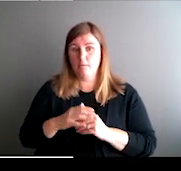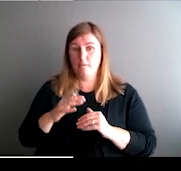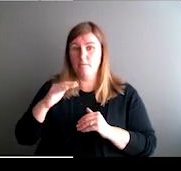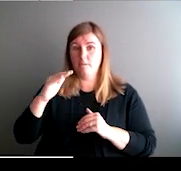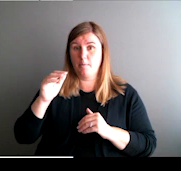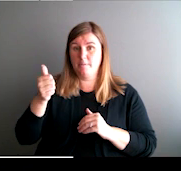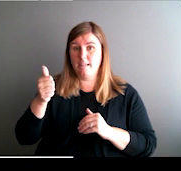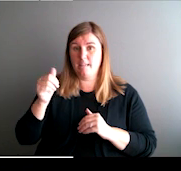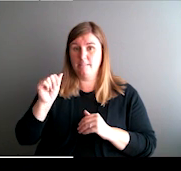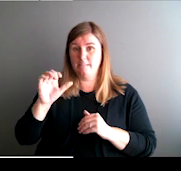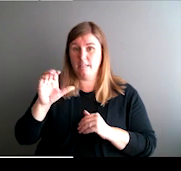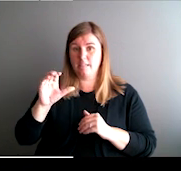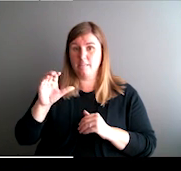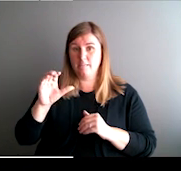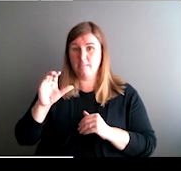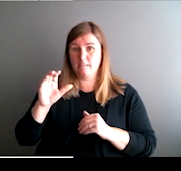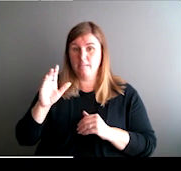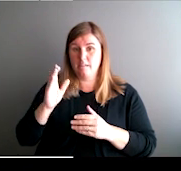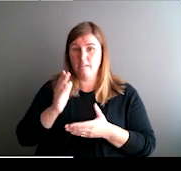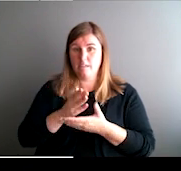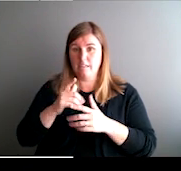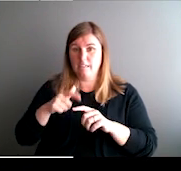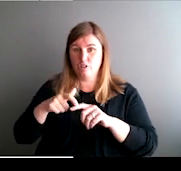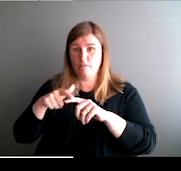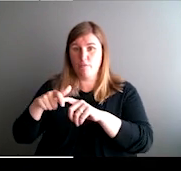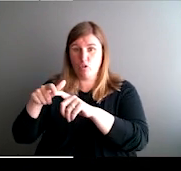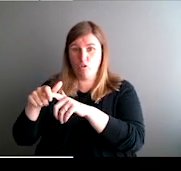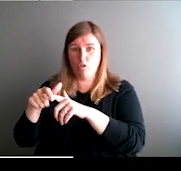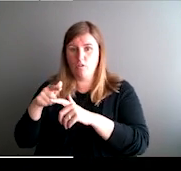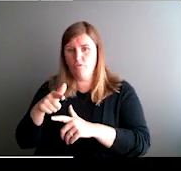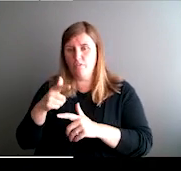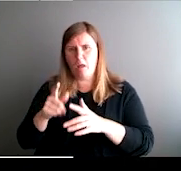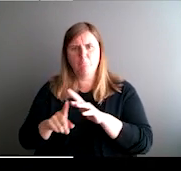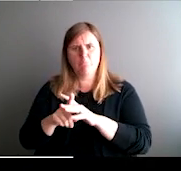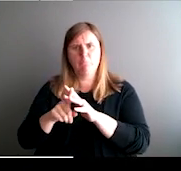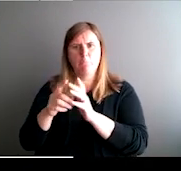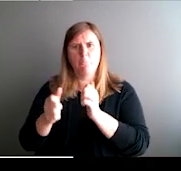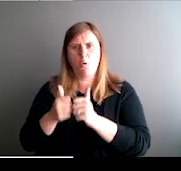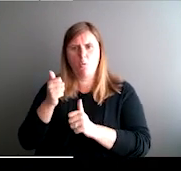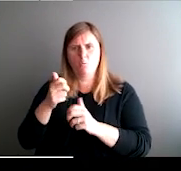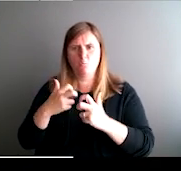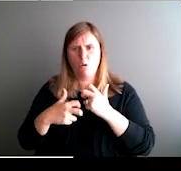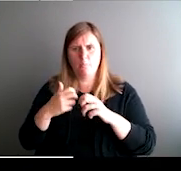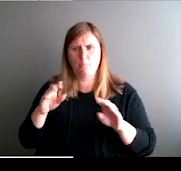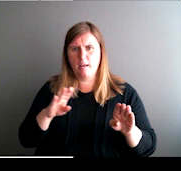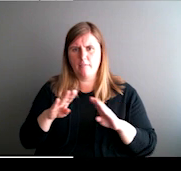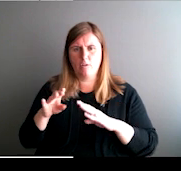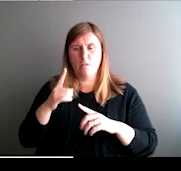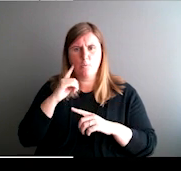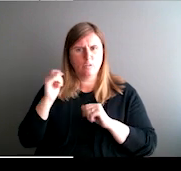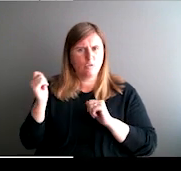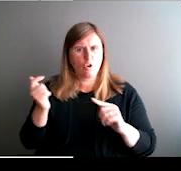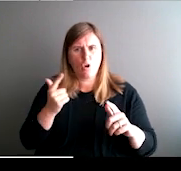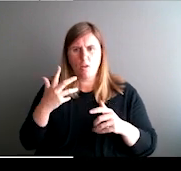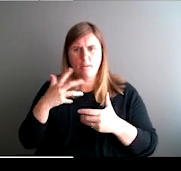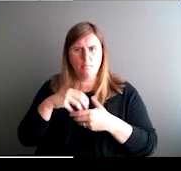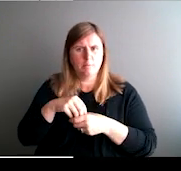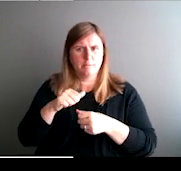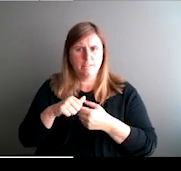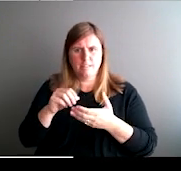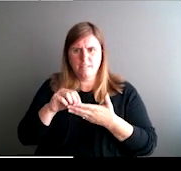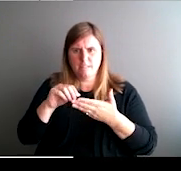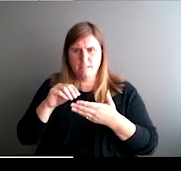top, that's the one that evokes the most problem behavior. And that was true for all of the participants in this